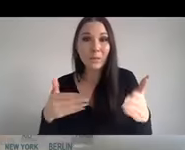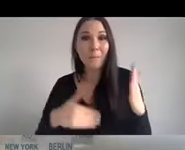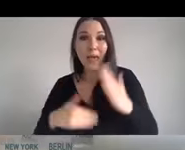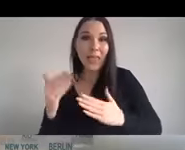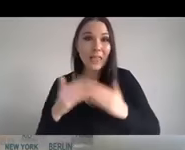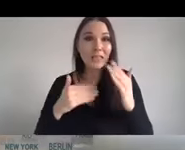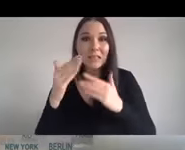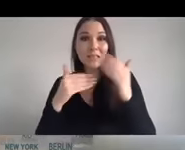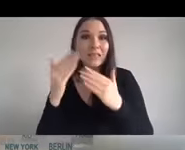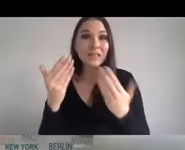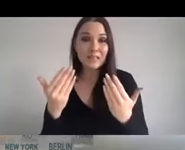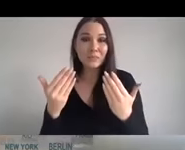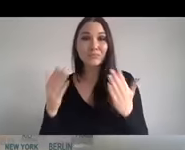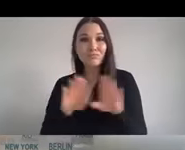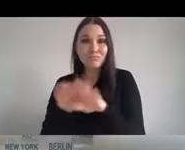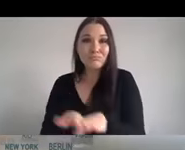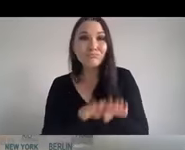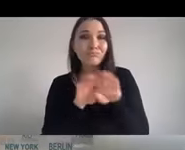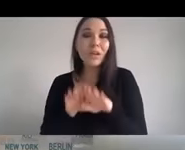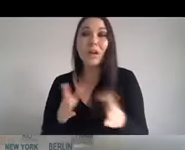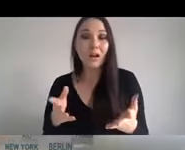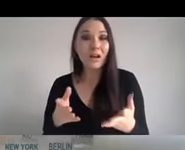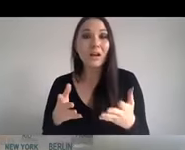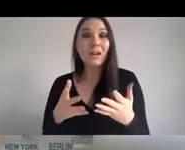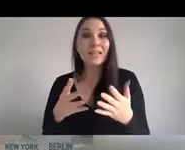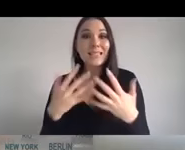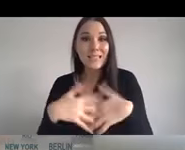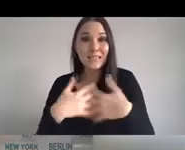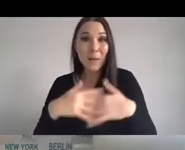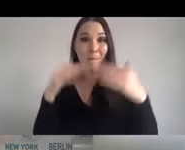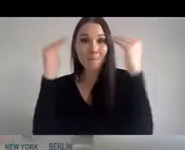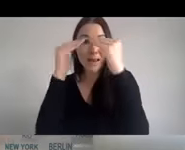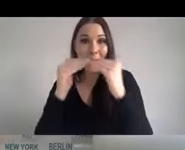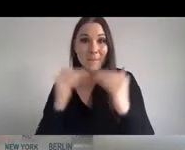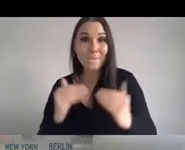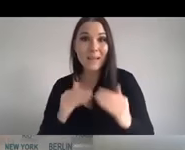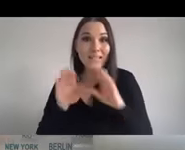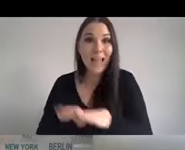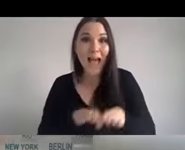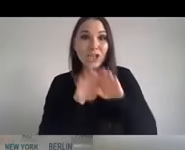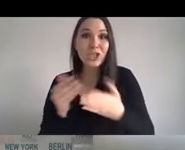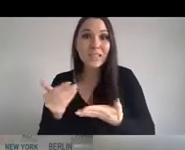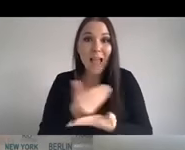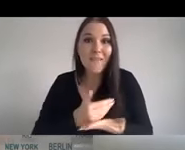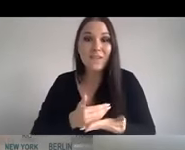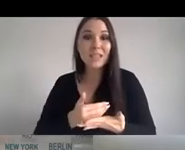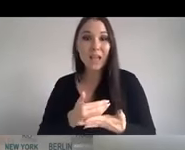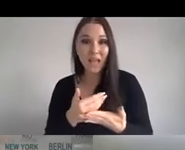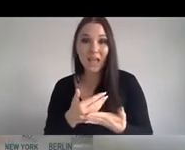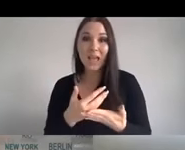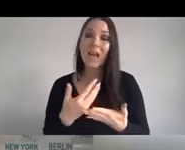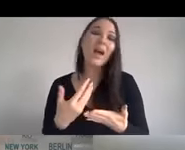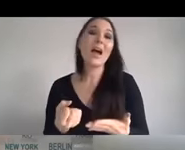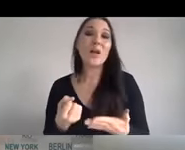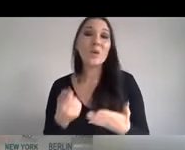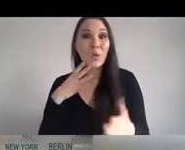a certifiable system, so a system that'll meet ISO standards in terms of safety, because of course with autonomous driving, you